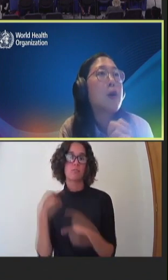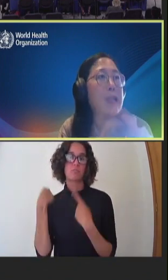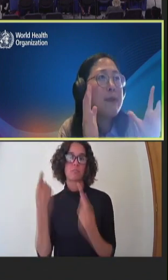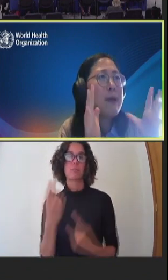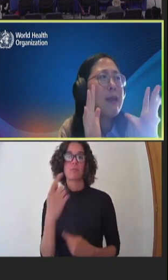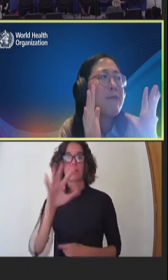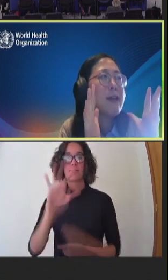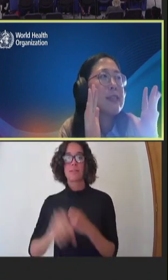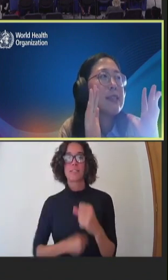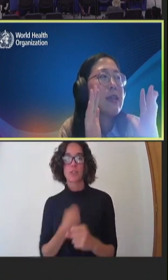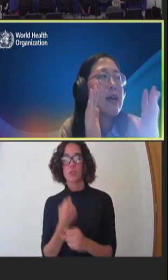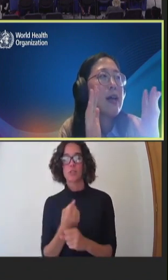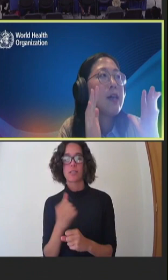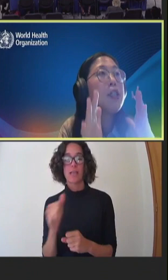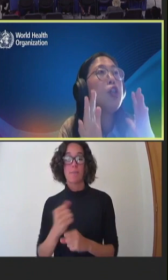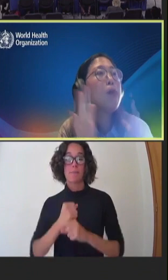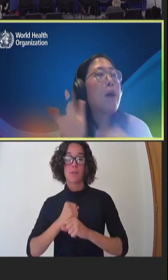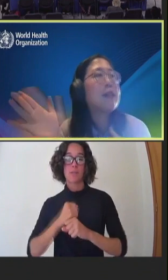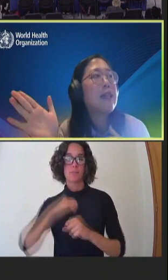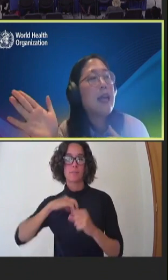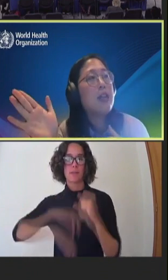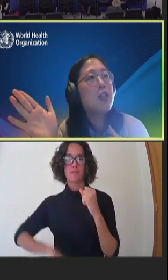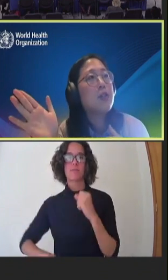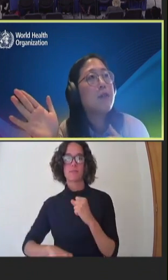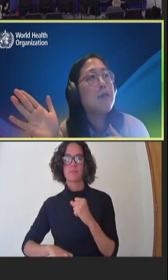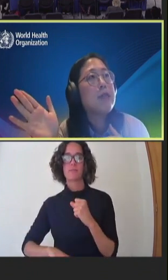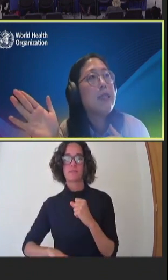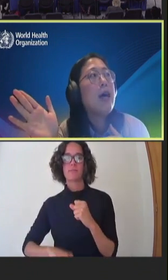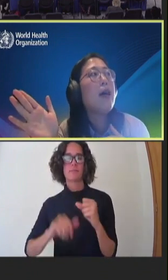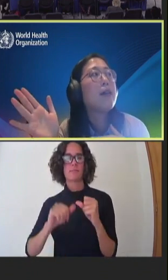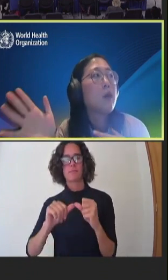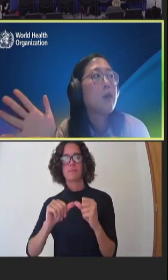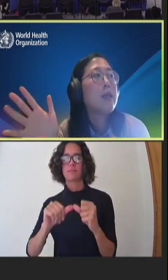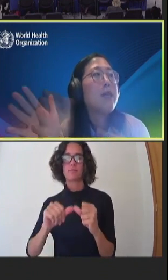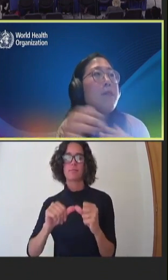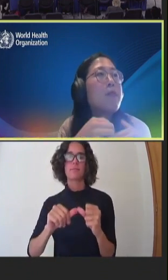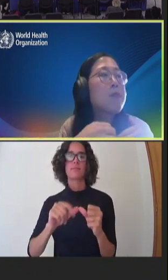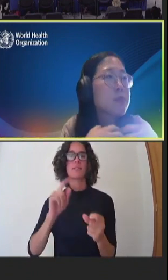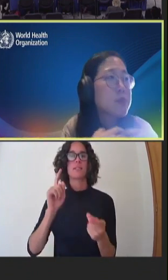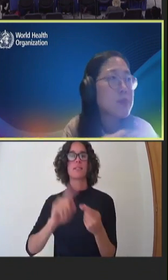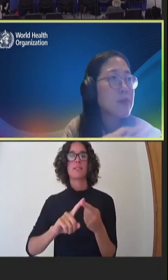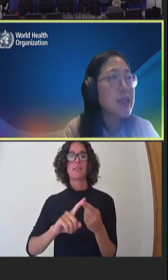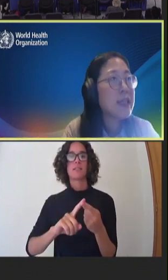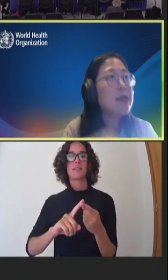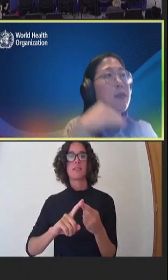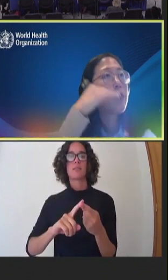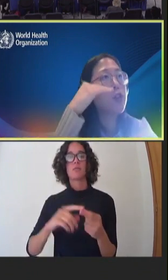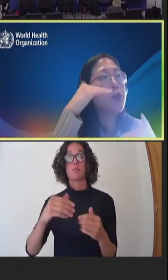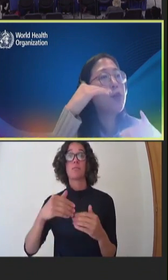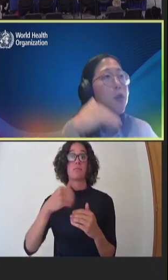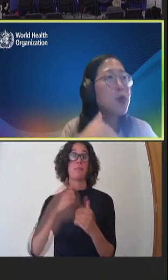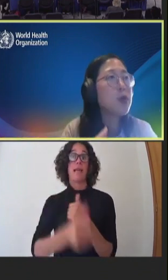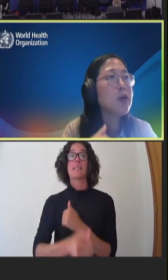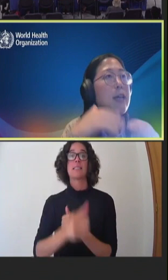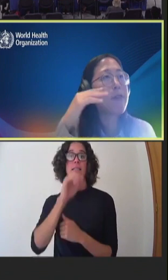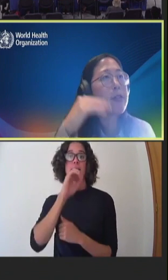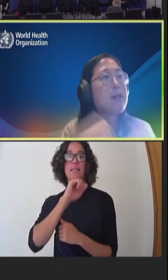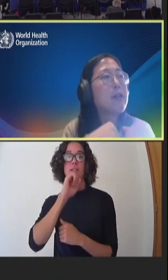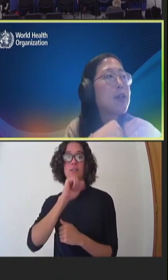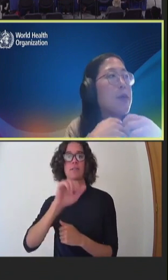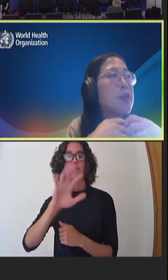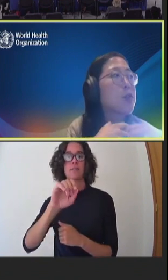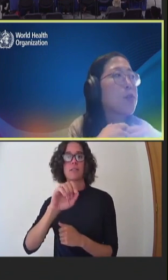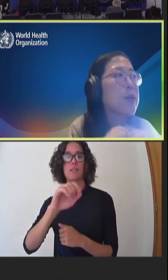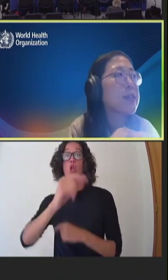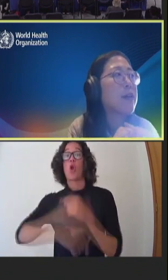This protective benefits continue past the age of the 50 and globally. And if you look at further